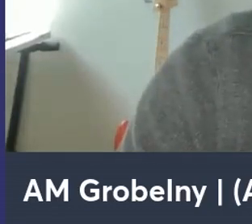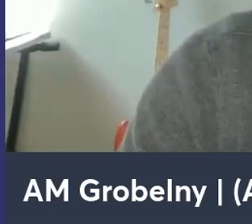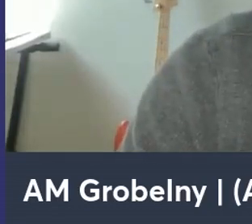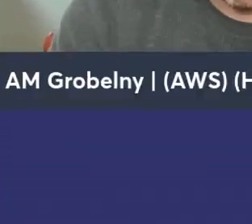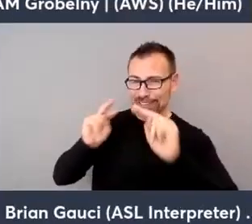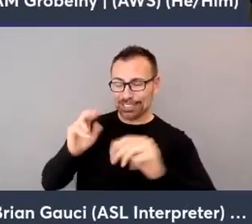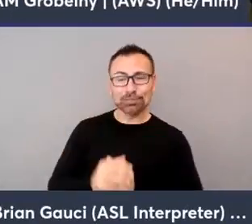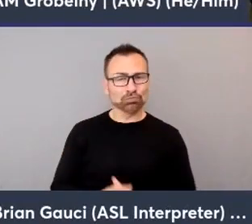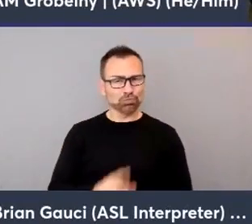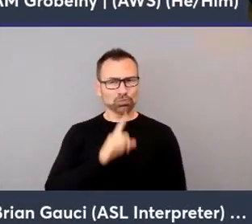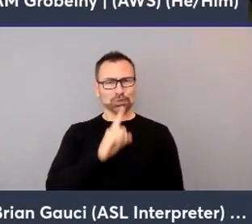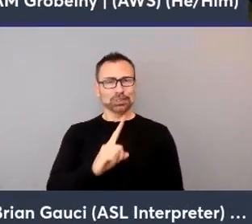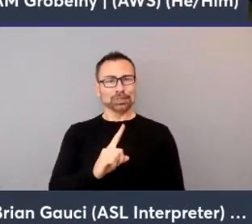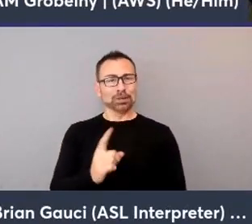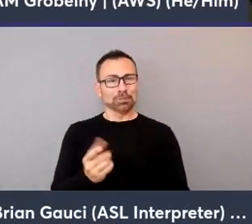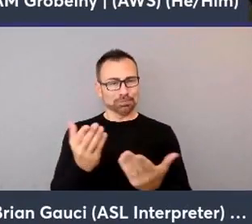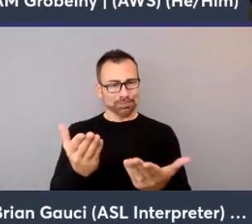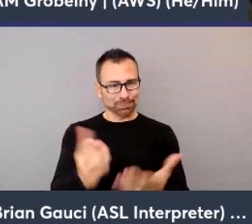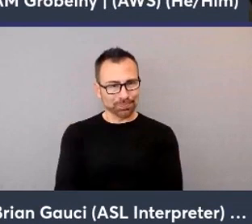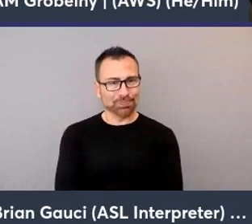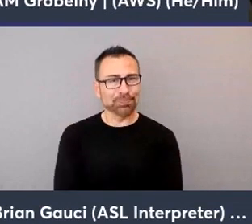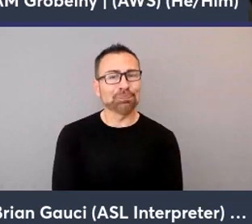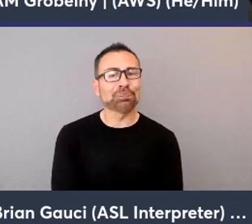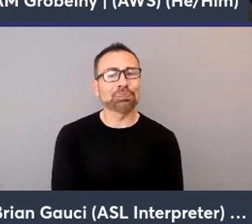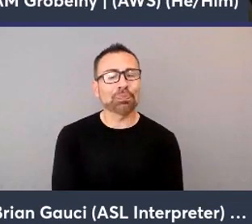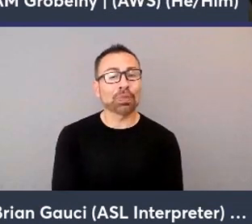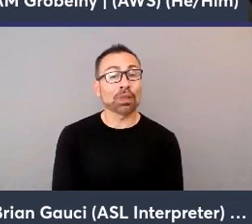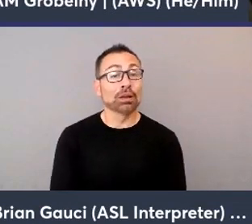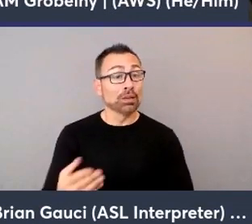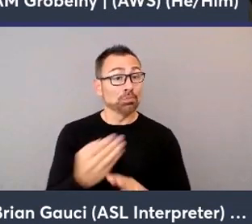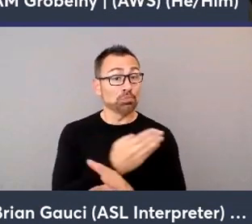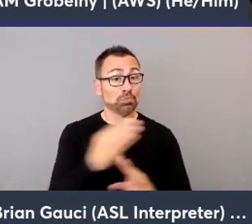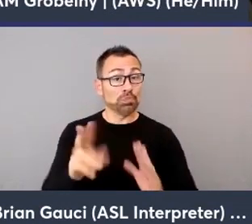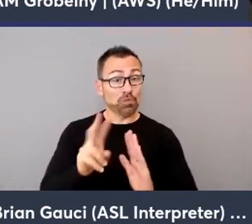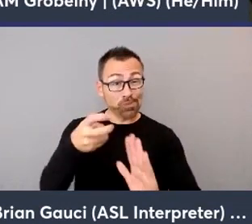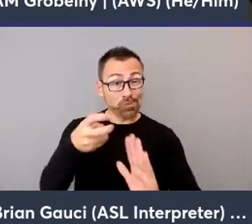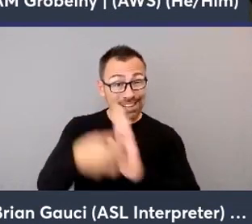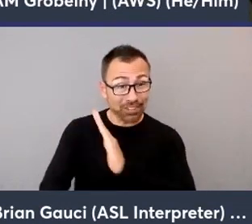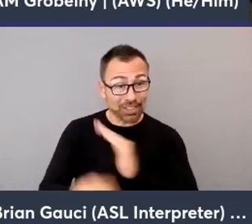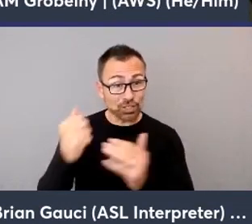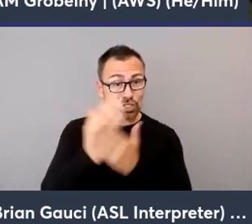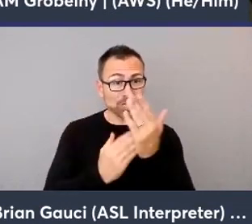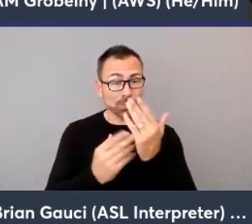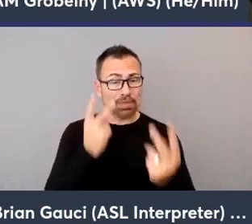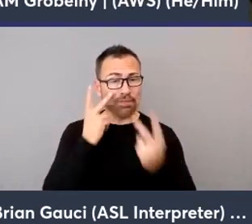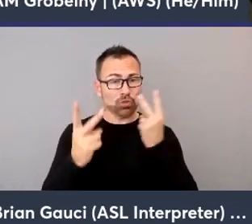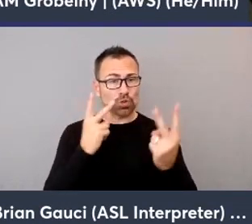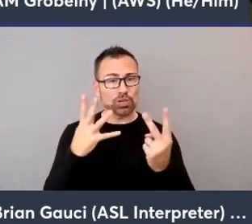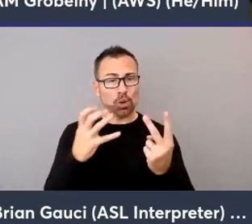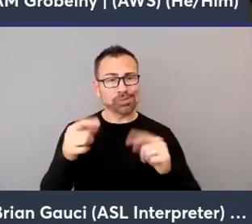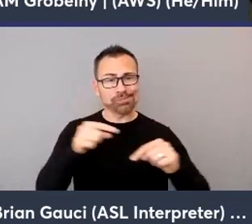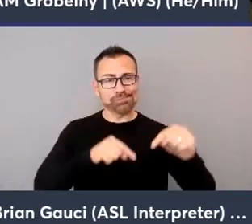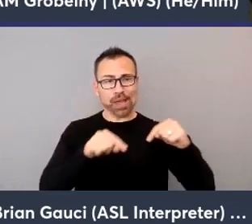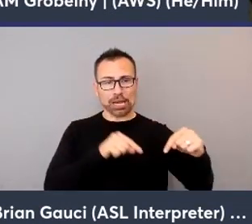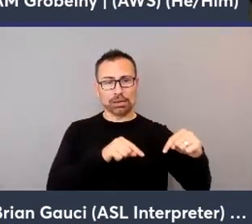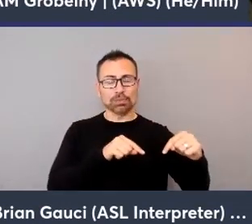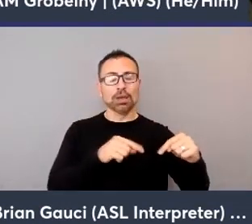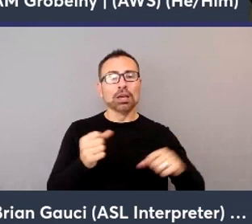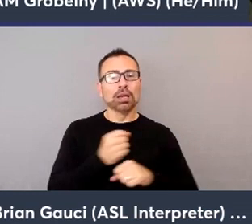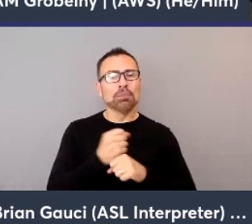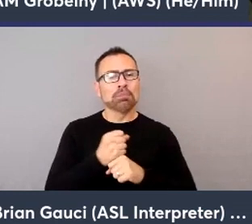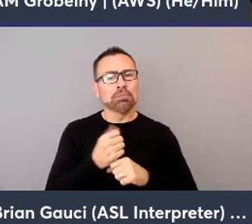you. Let's have a look. So before we dive into some of the visualizations, I just wanted to take a step back and maybe